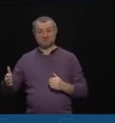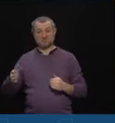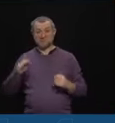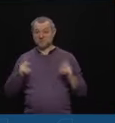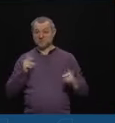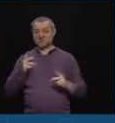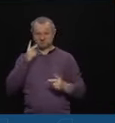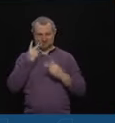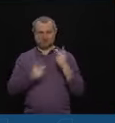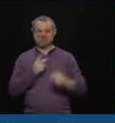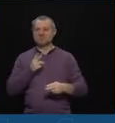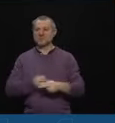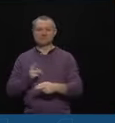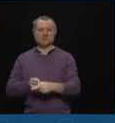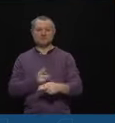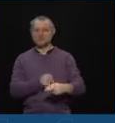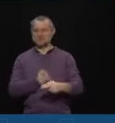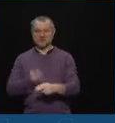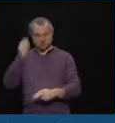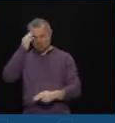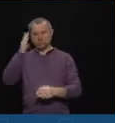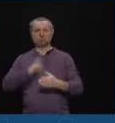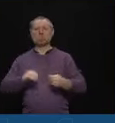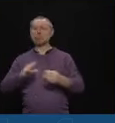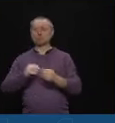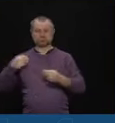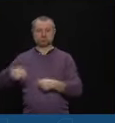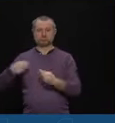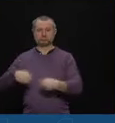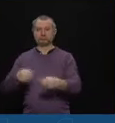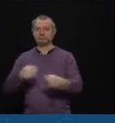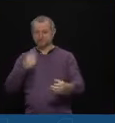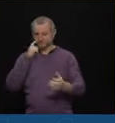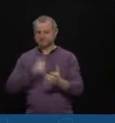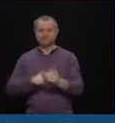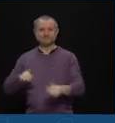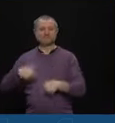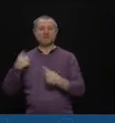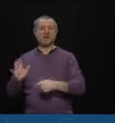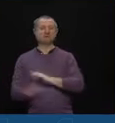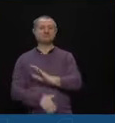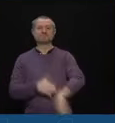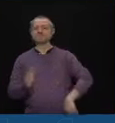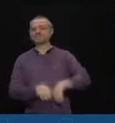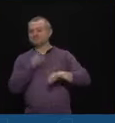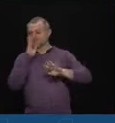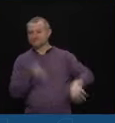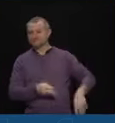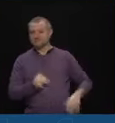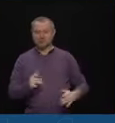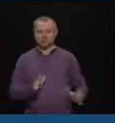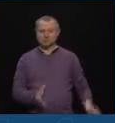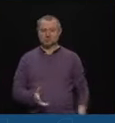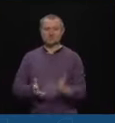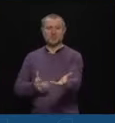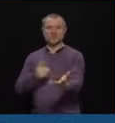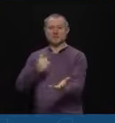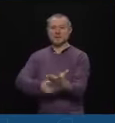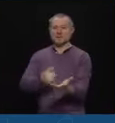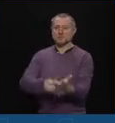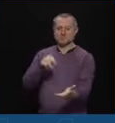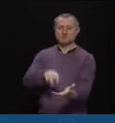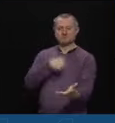a blind eye to for too long. But we talk about that because you have to talk about it and say we'll stare that down to